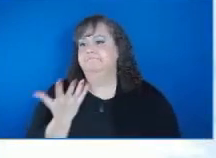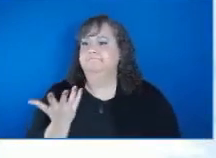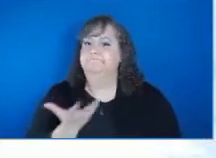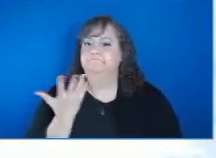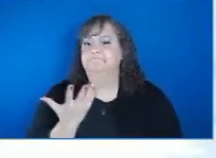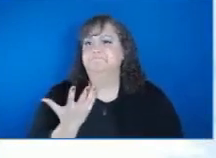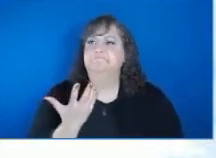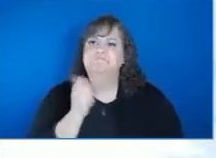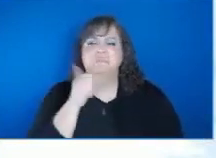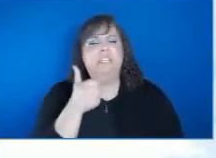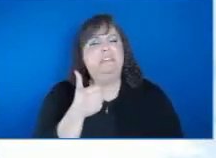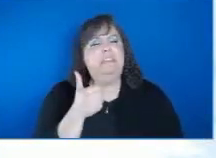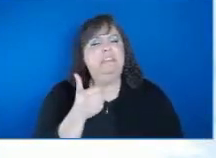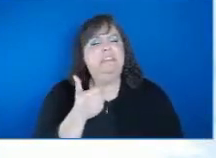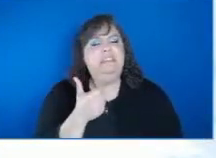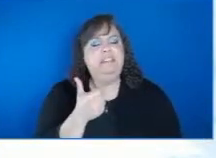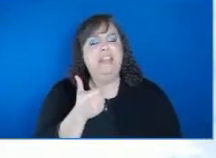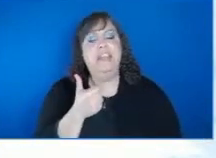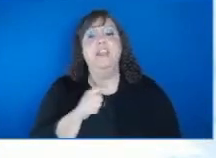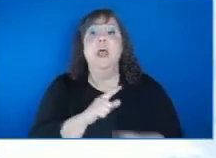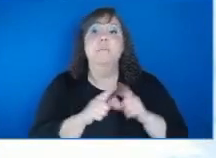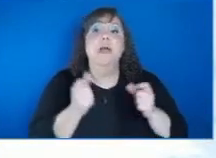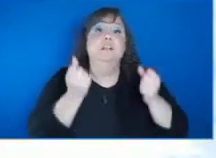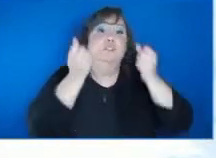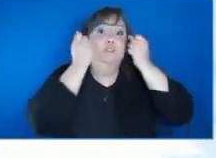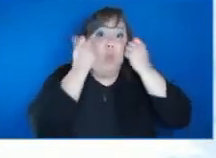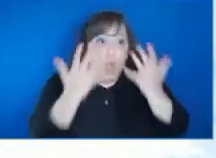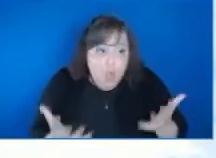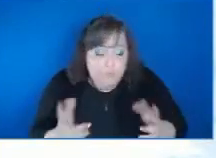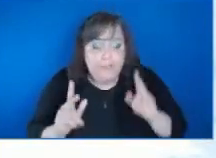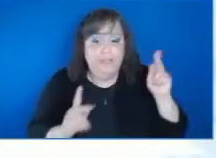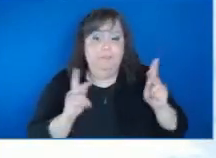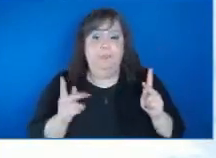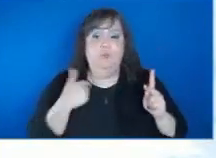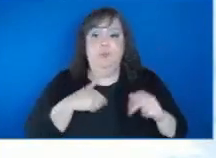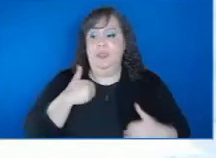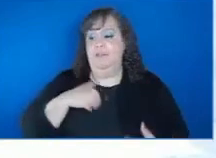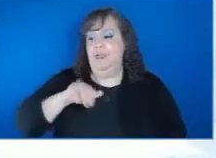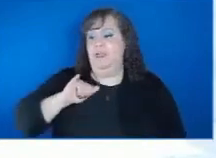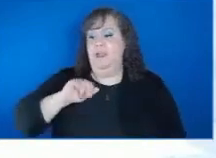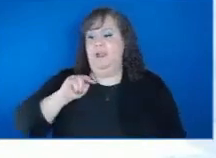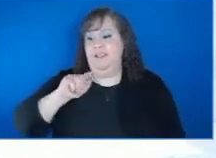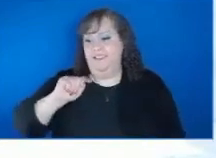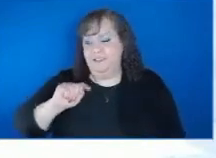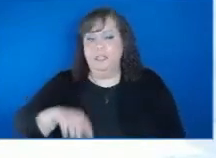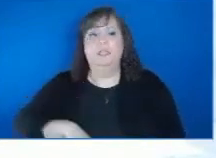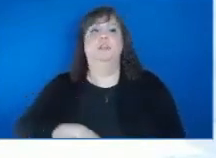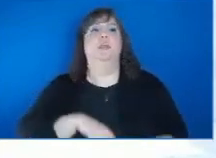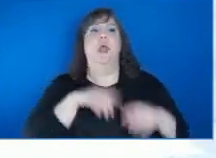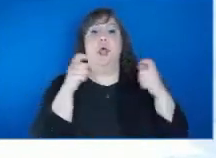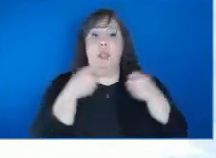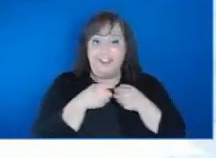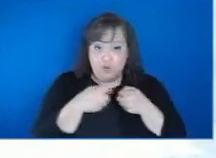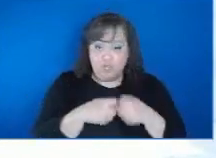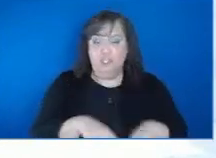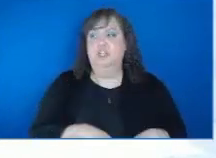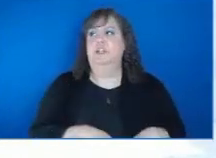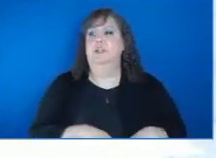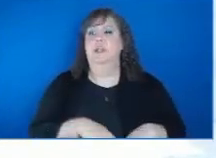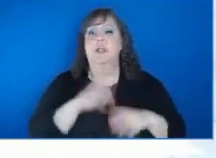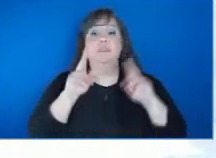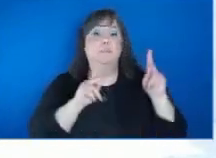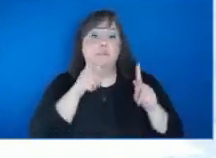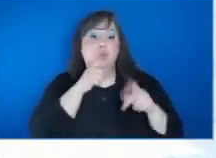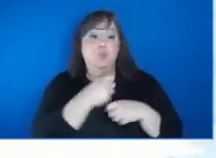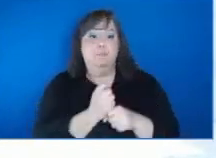10. Mm-hmm. But like there's so many people. We have our INT folks, our electrical folks. We have people who make our blankets, form